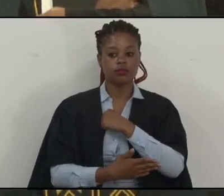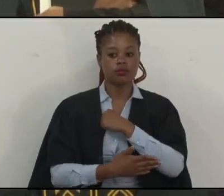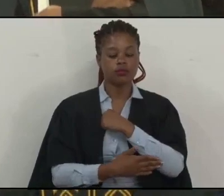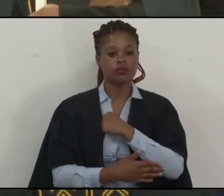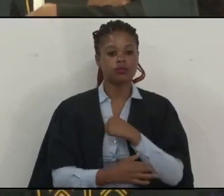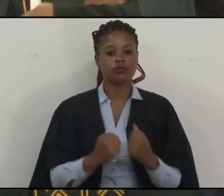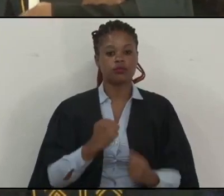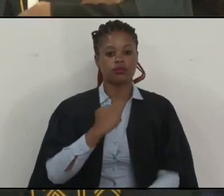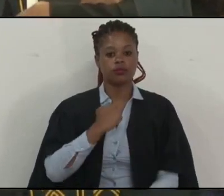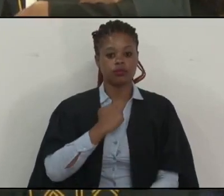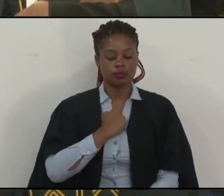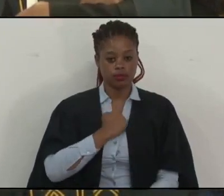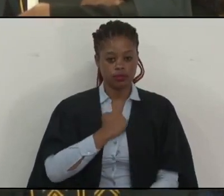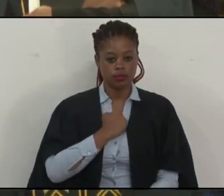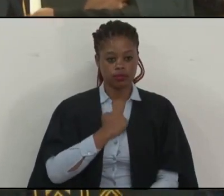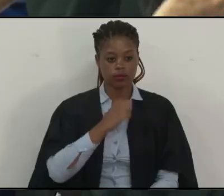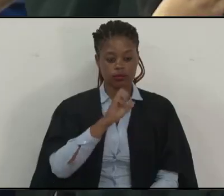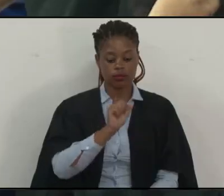Yesu.